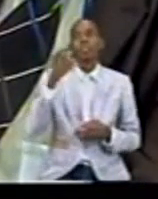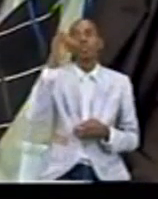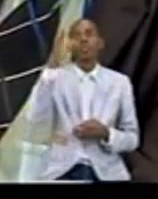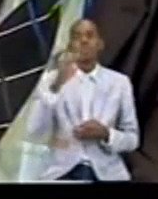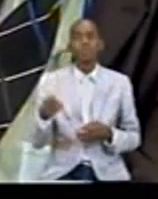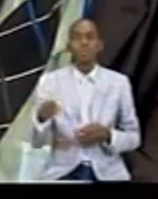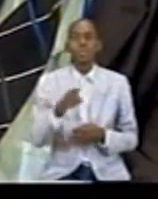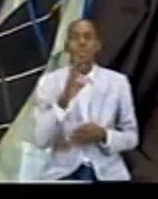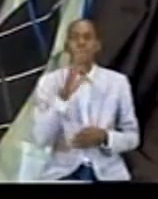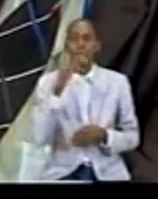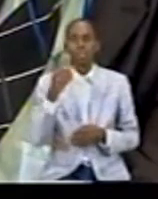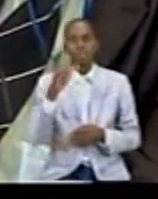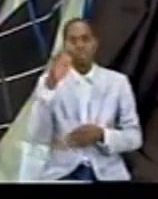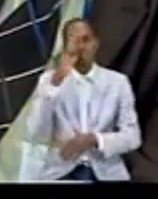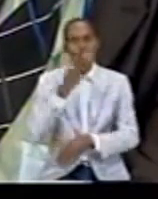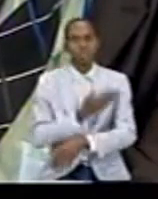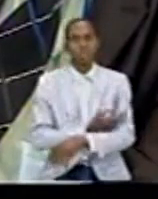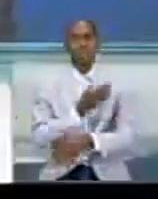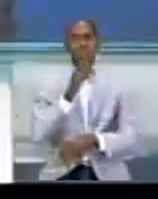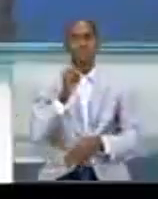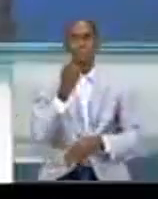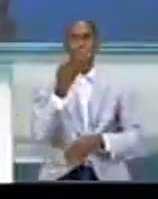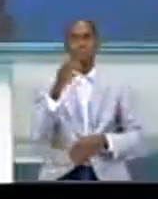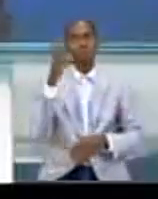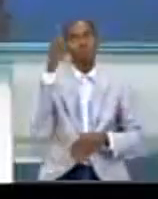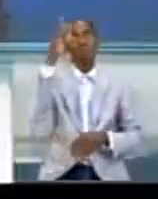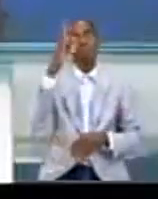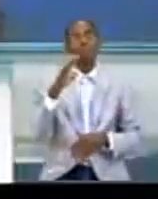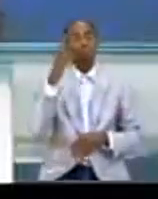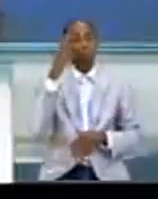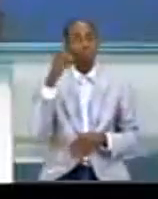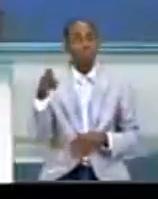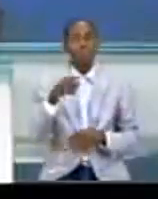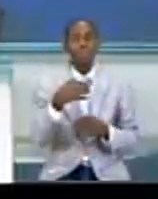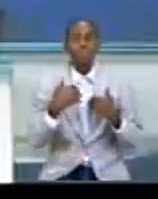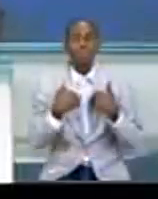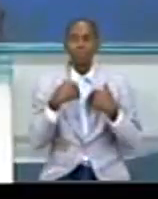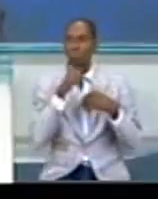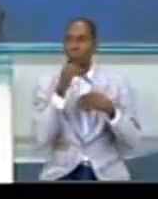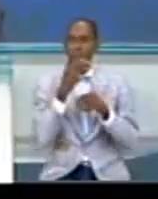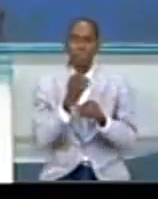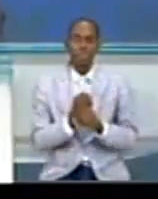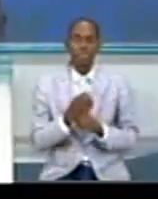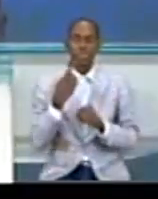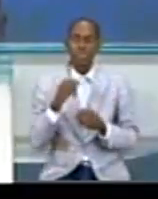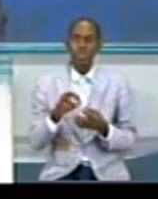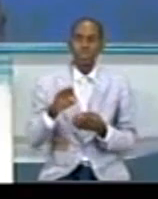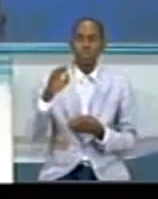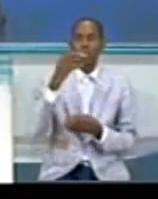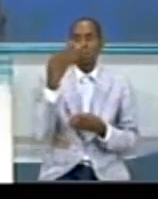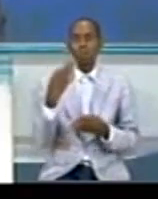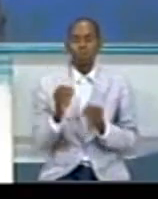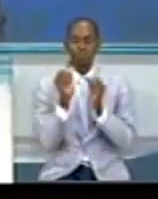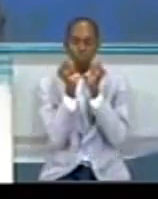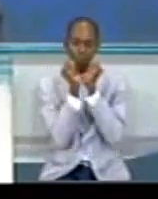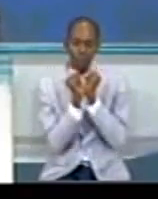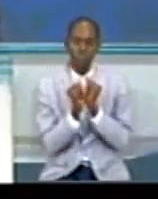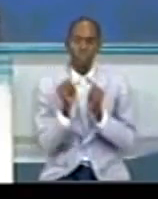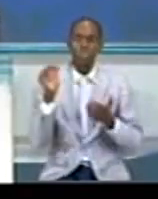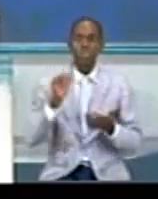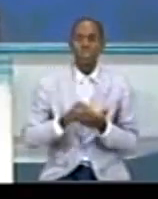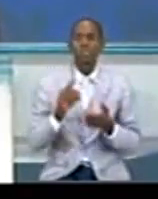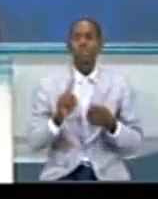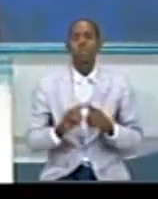of God. For ye have not received the spirit of bondage again to